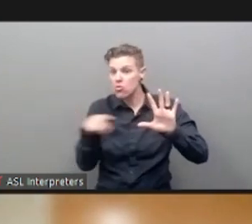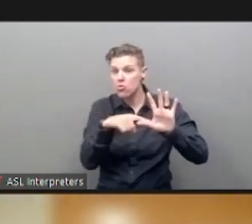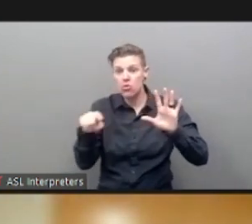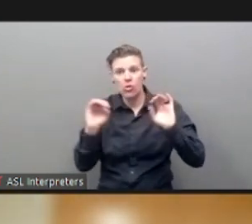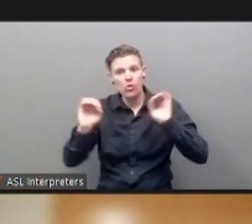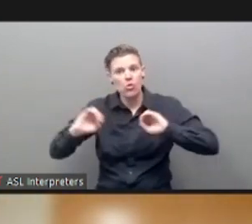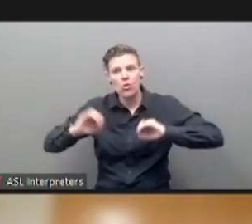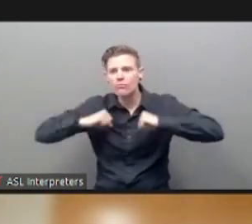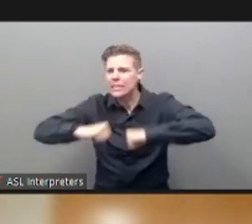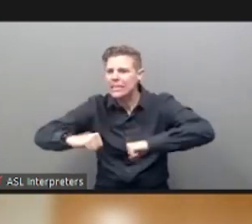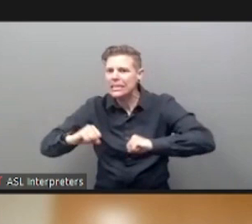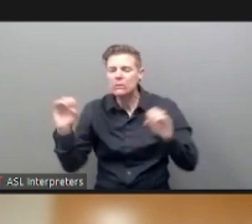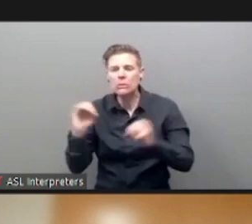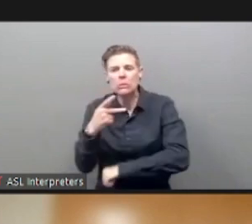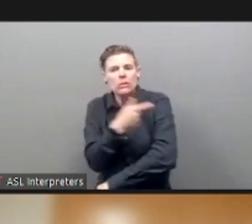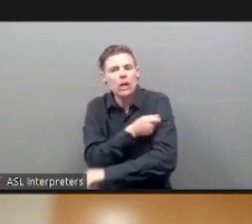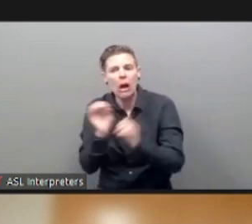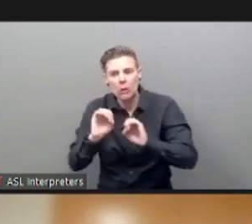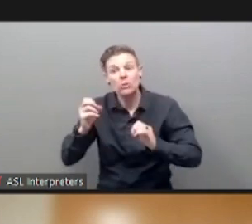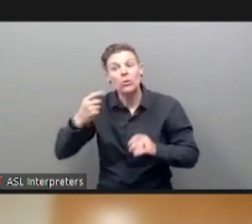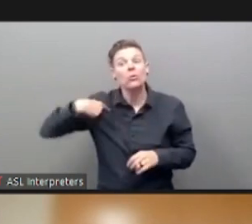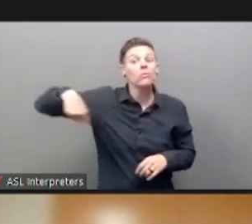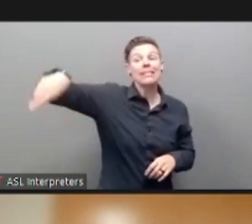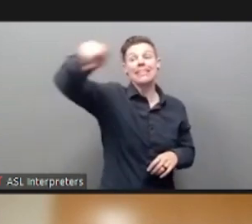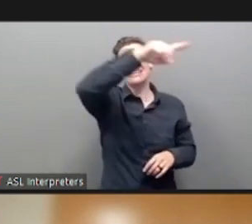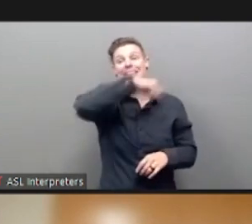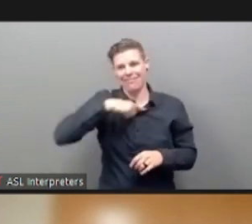doc and also as a mom. Next slide.